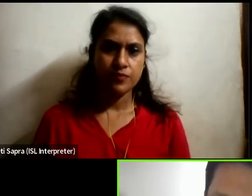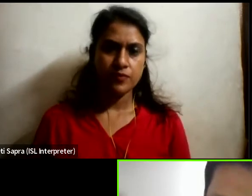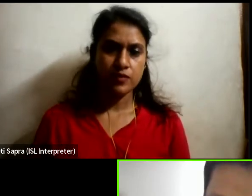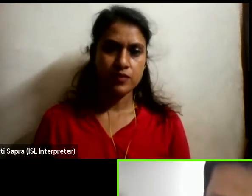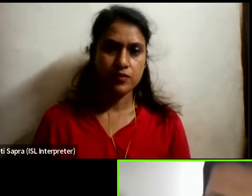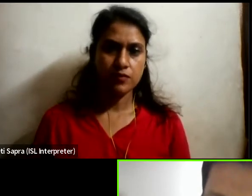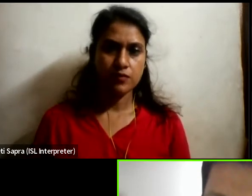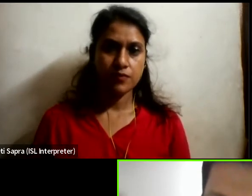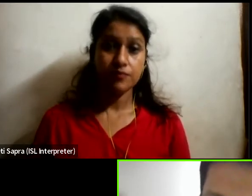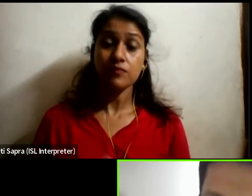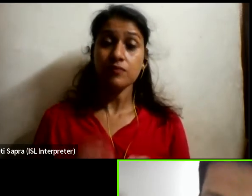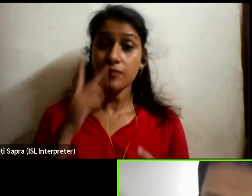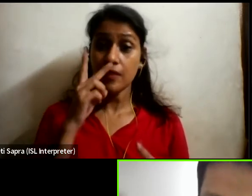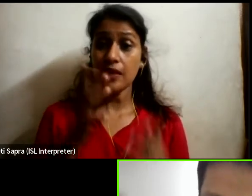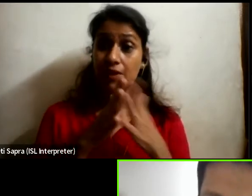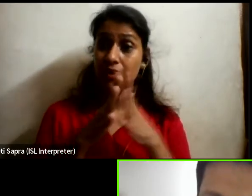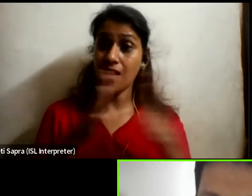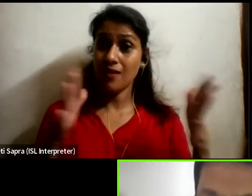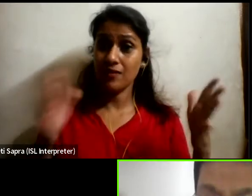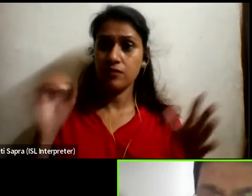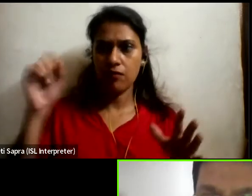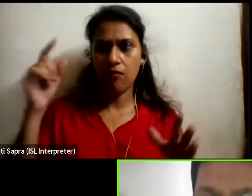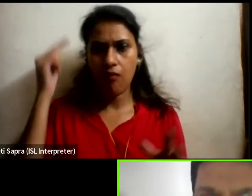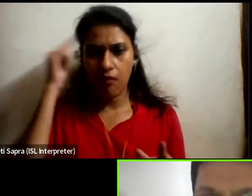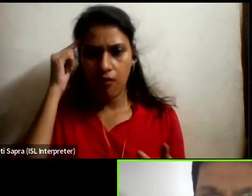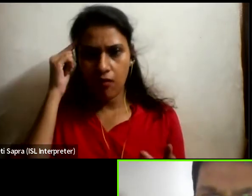has revealed largely their concern has been